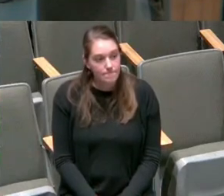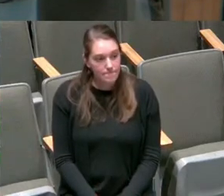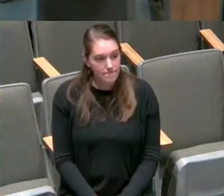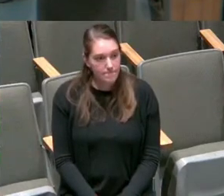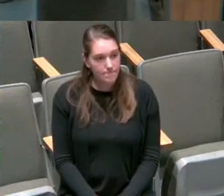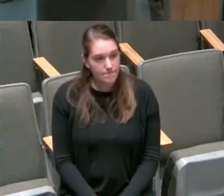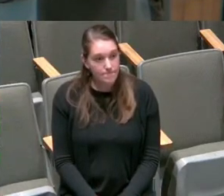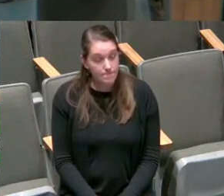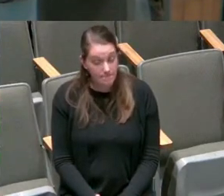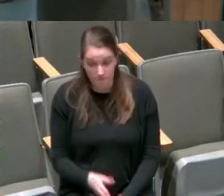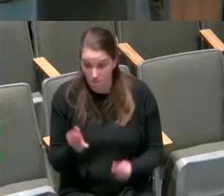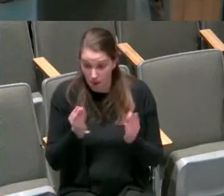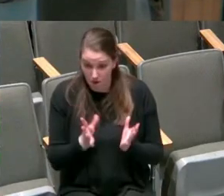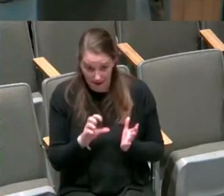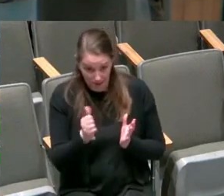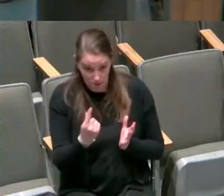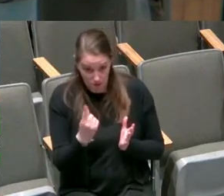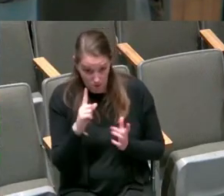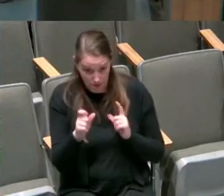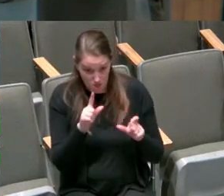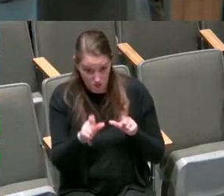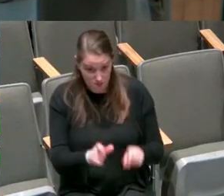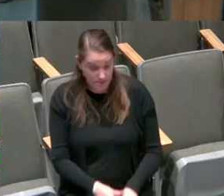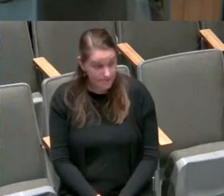does anyone have any questions